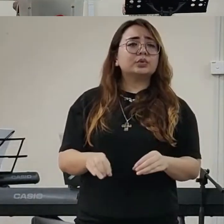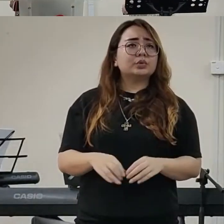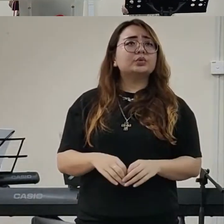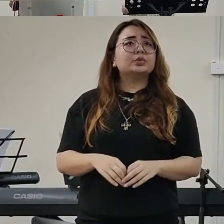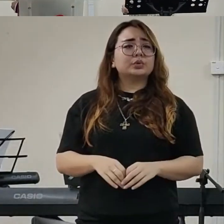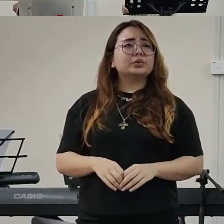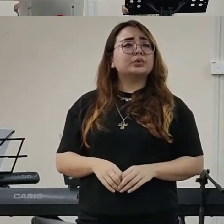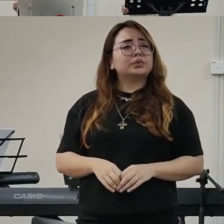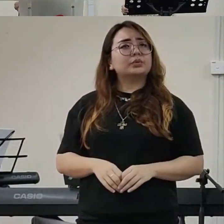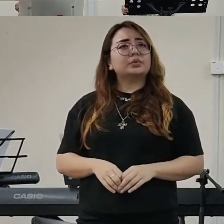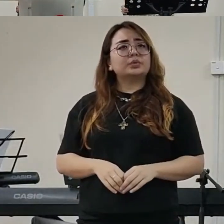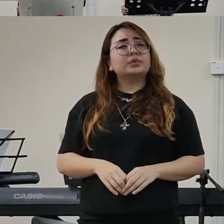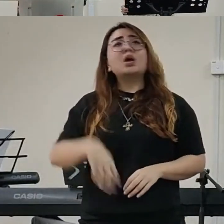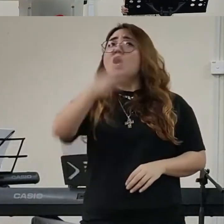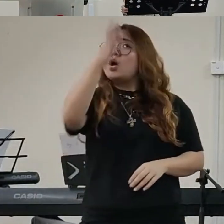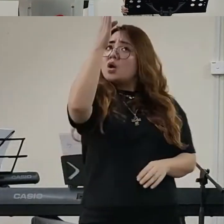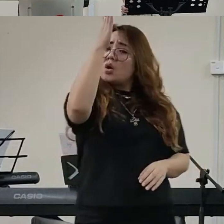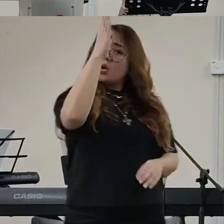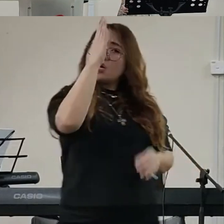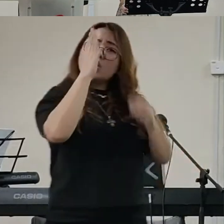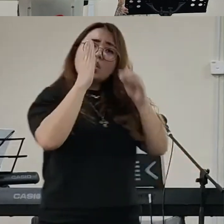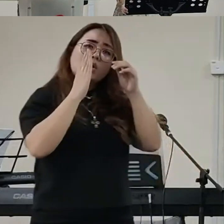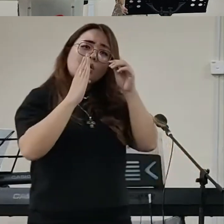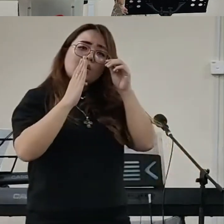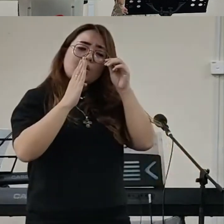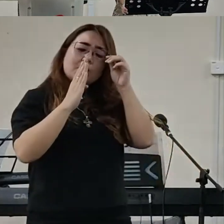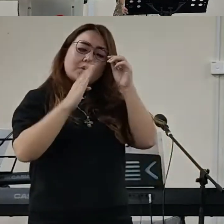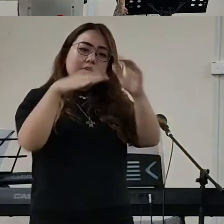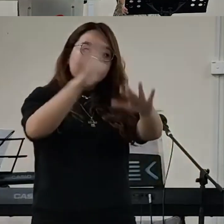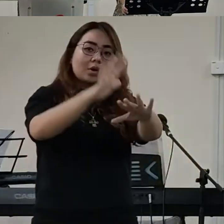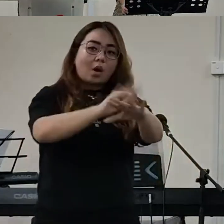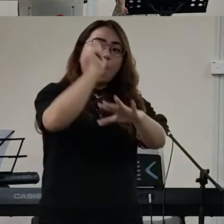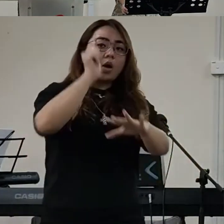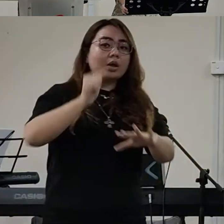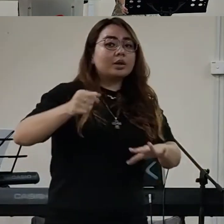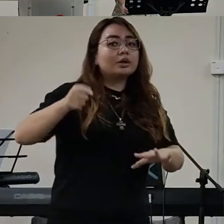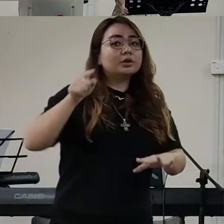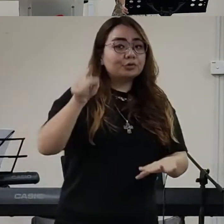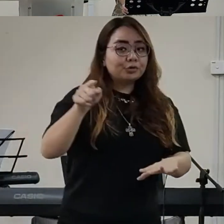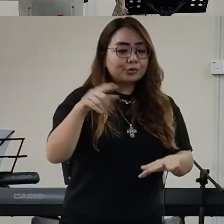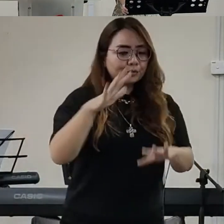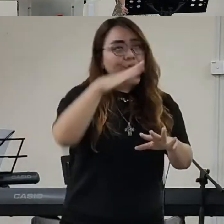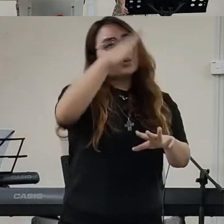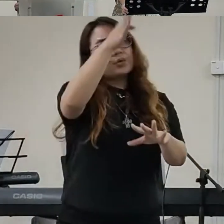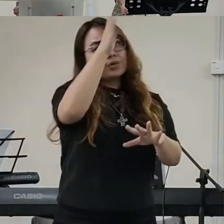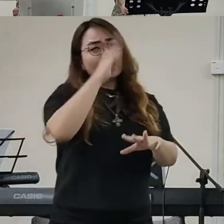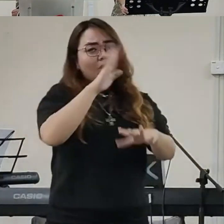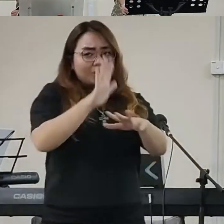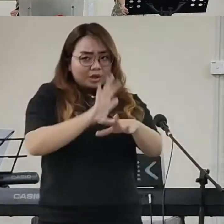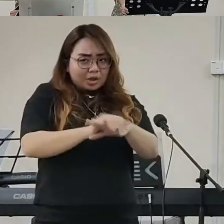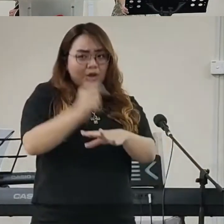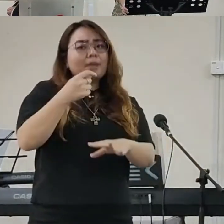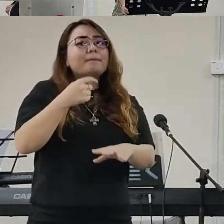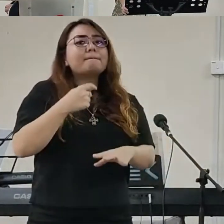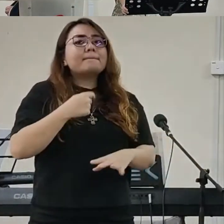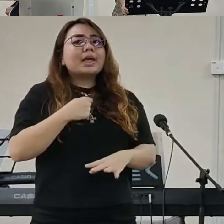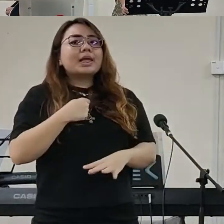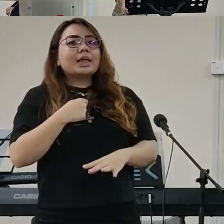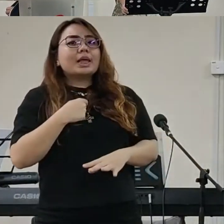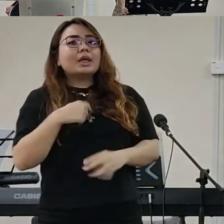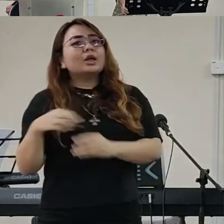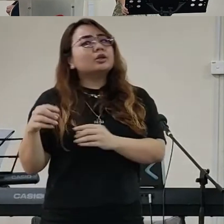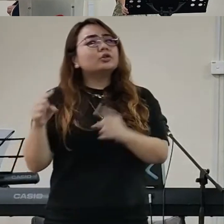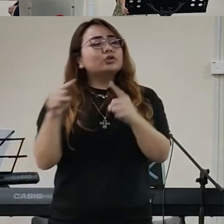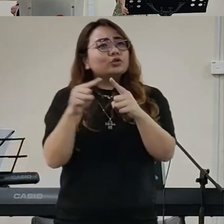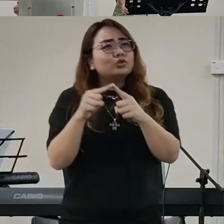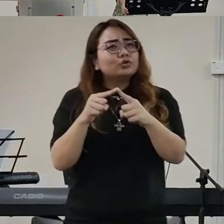God calls us to shepherd one another. Can somebody say amen? But it is so serious that Christians